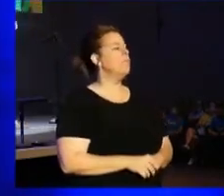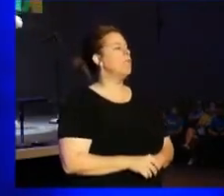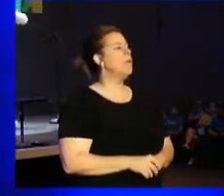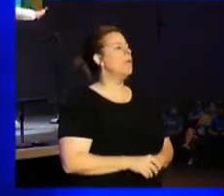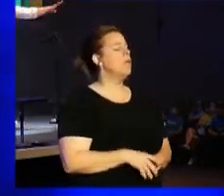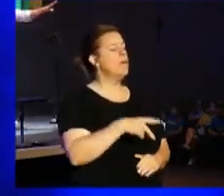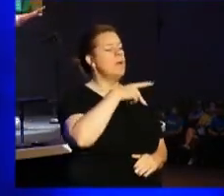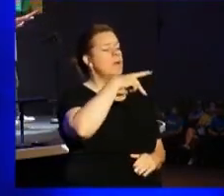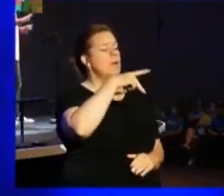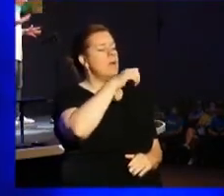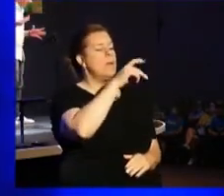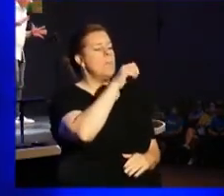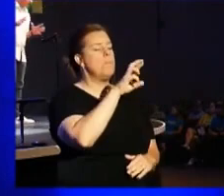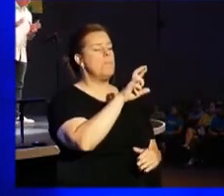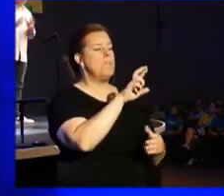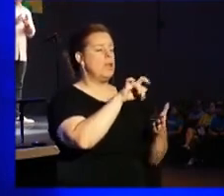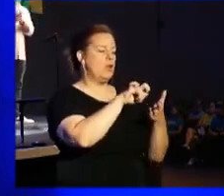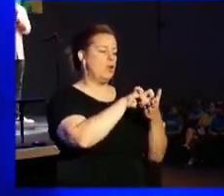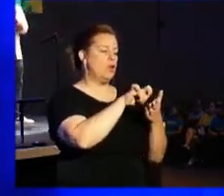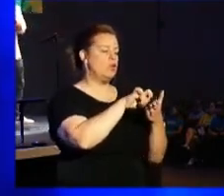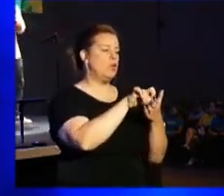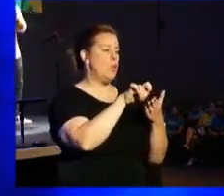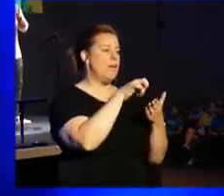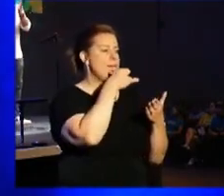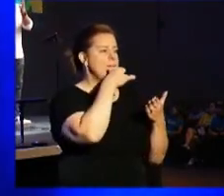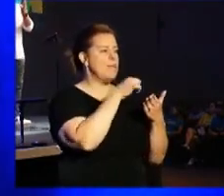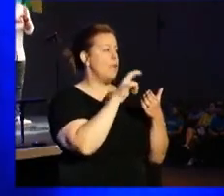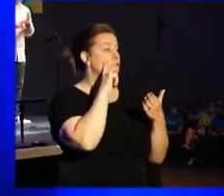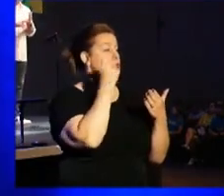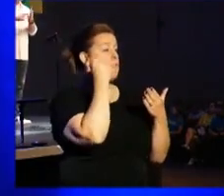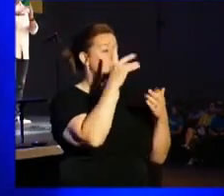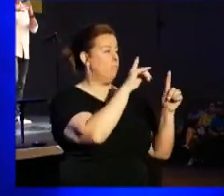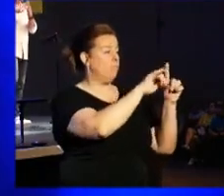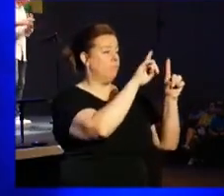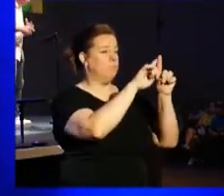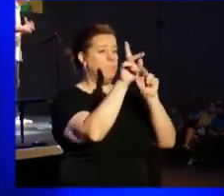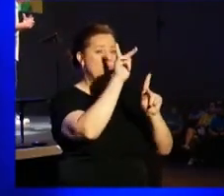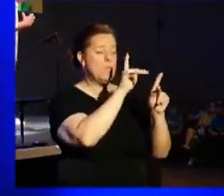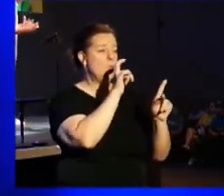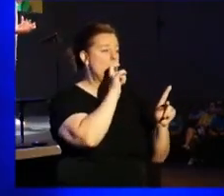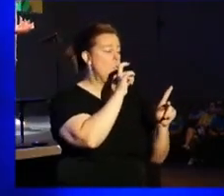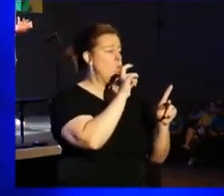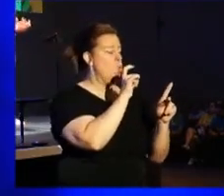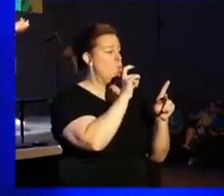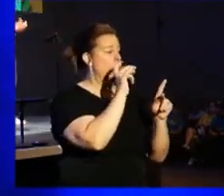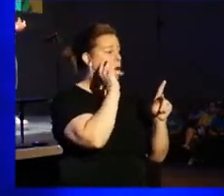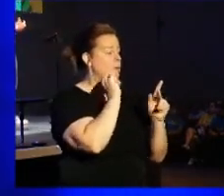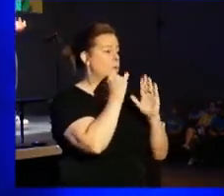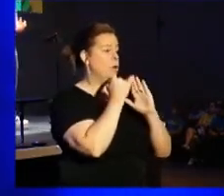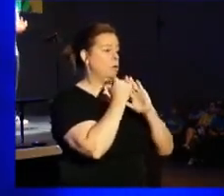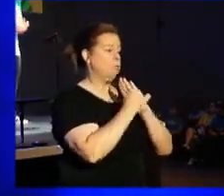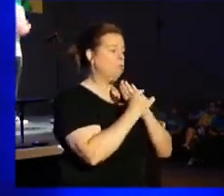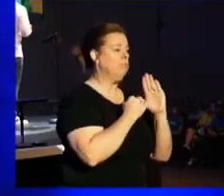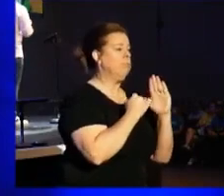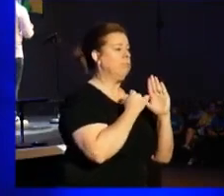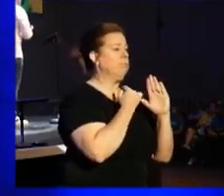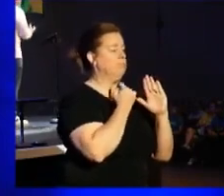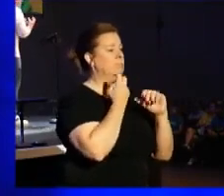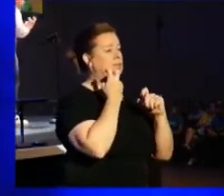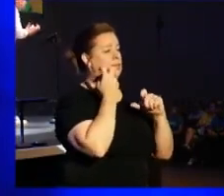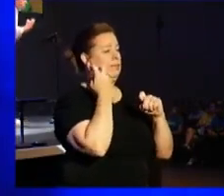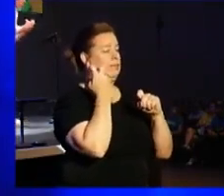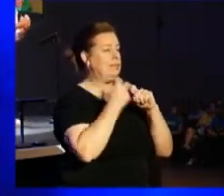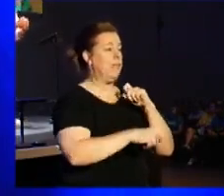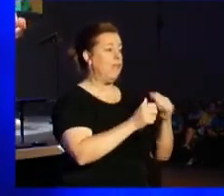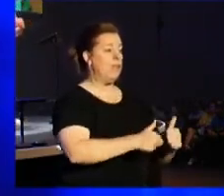people who are dispersed over many, many regions who are experiencing persecutions and hardships and challenges. And he's saying, just like